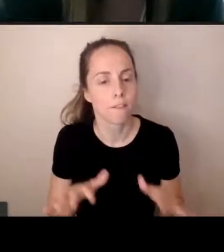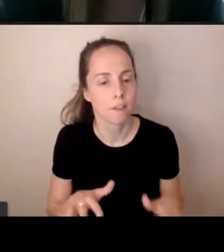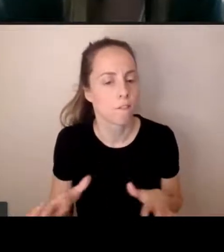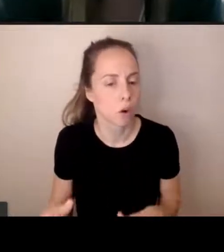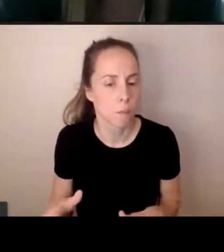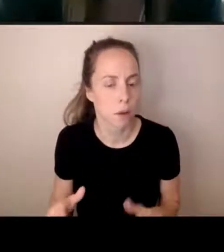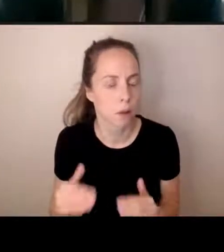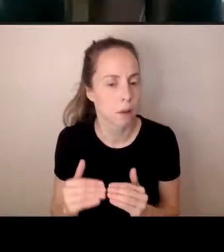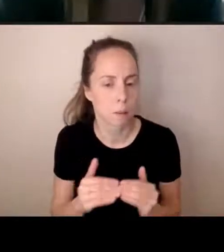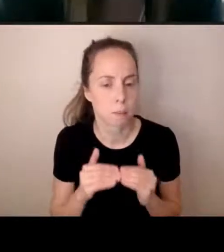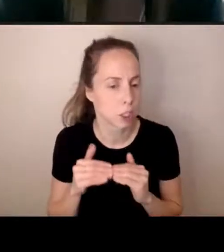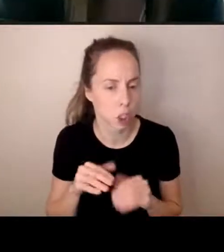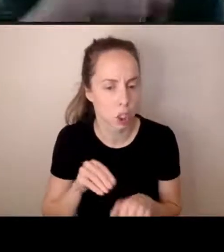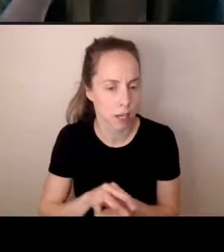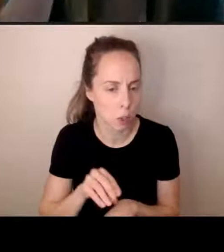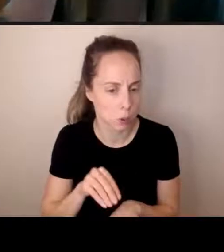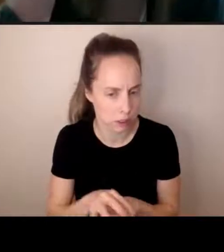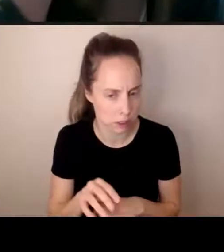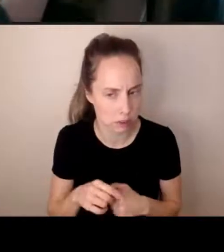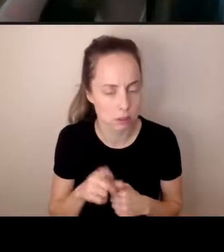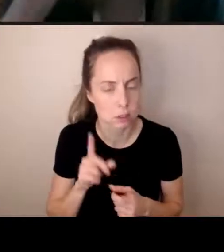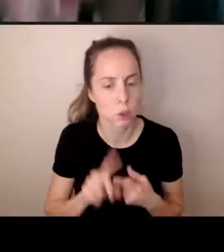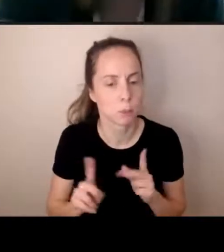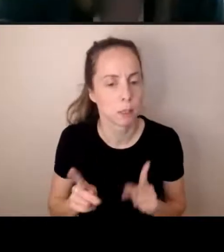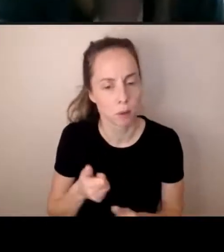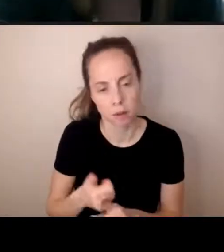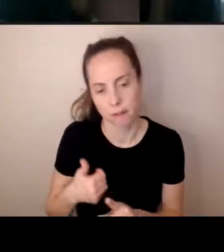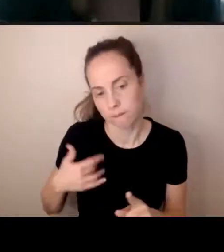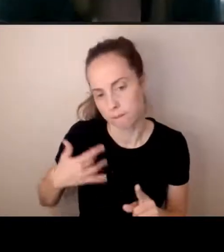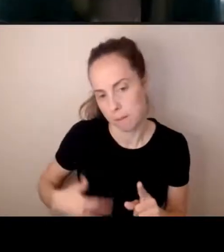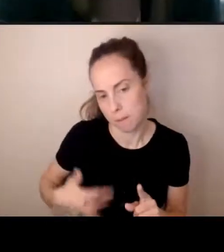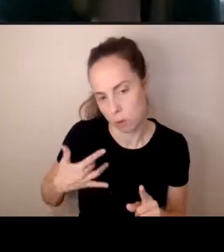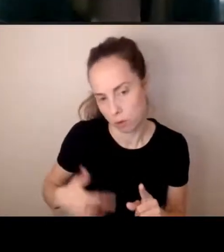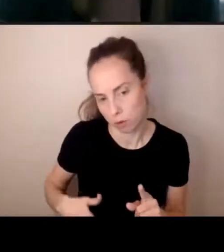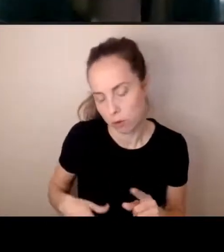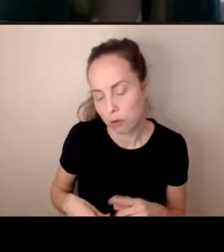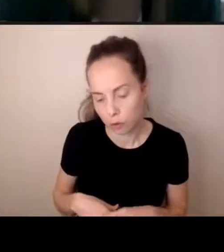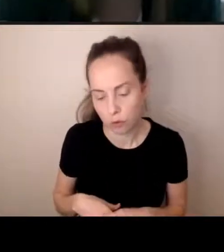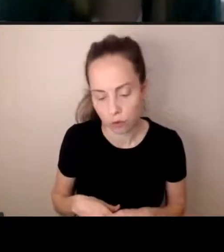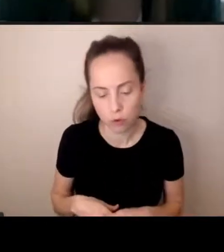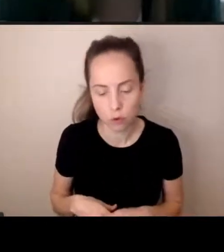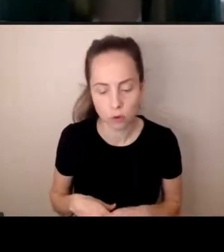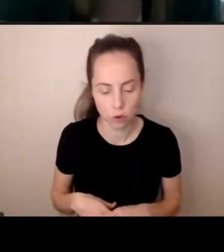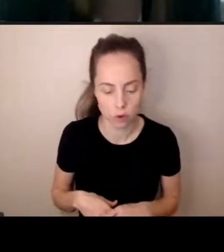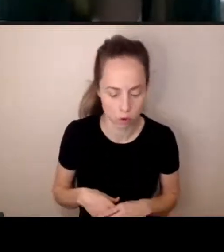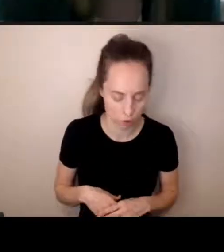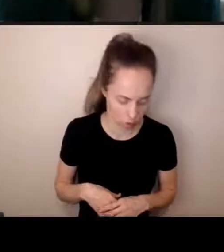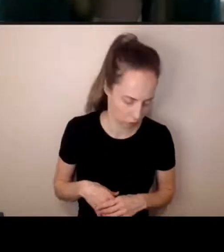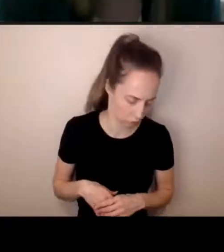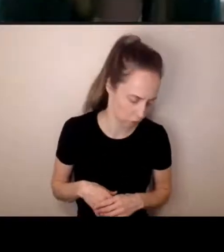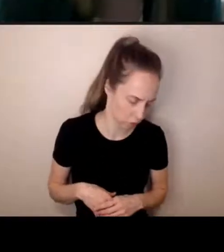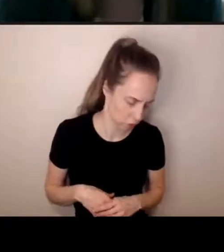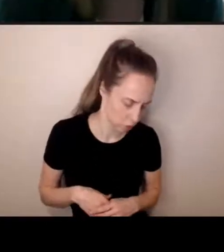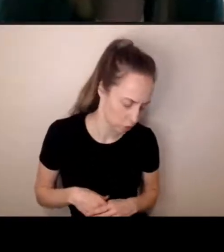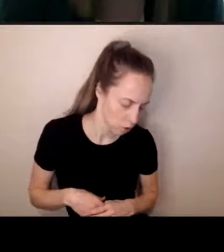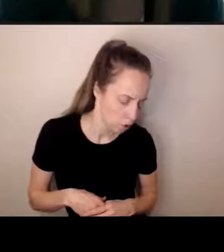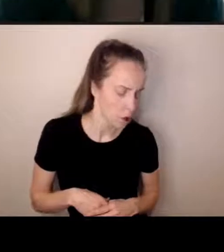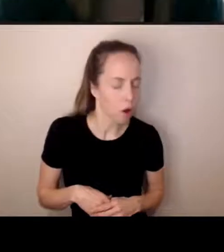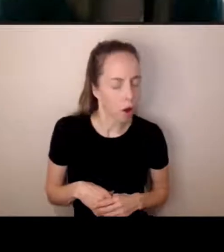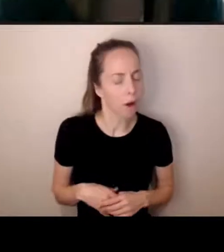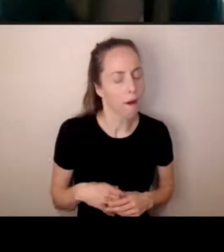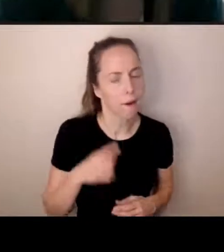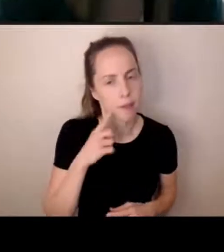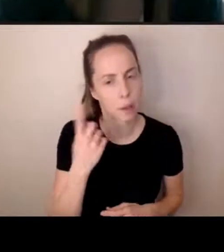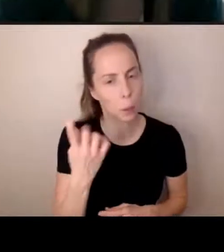peer counseling to folks with bipolar disorder. And I think one of the interesting